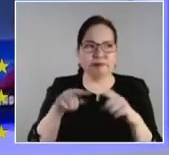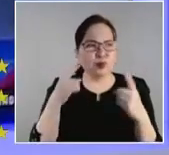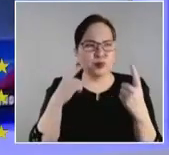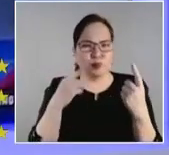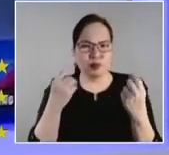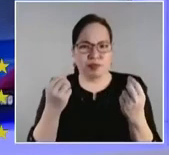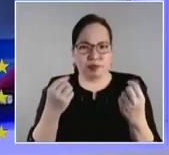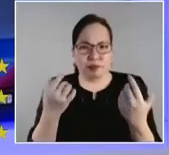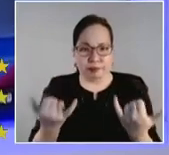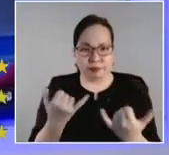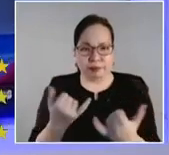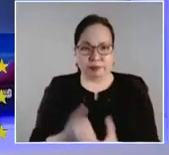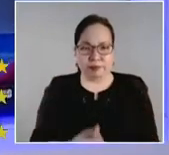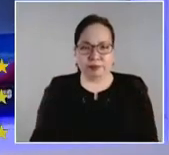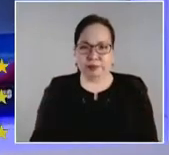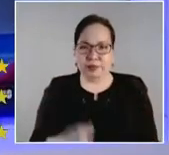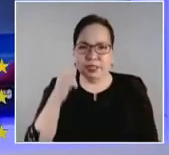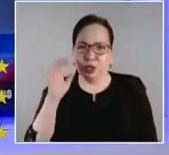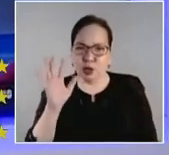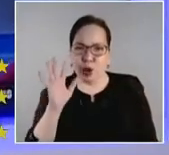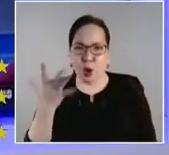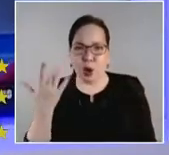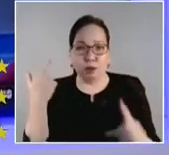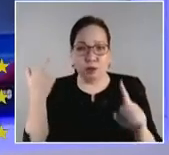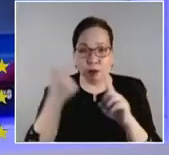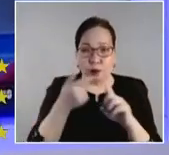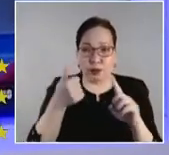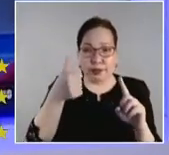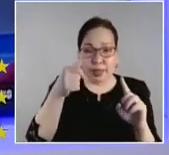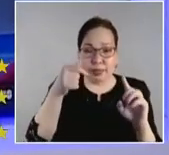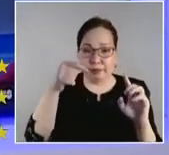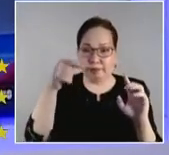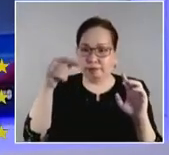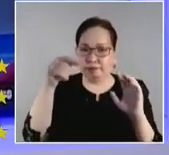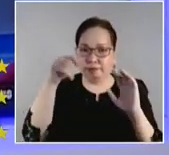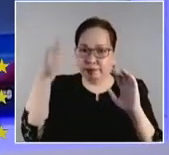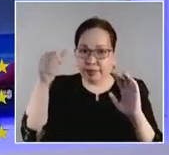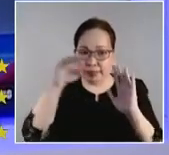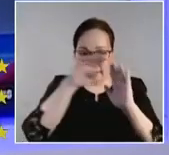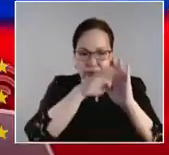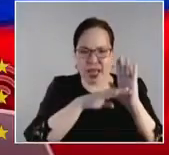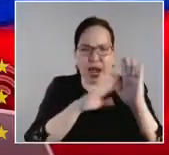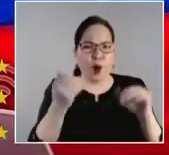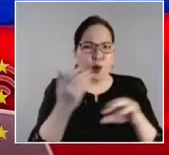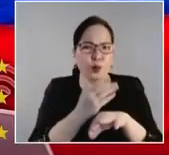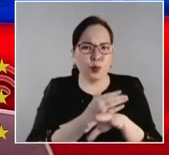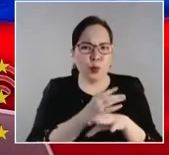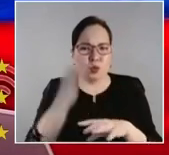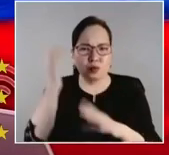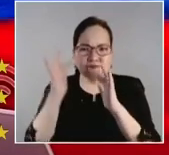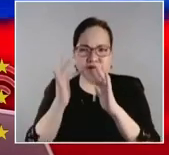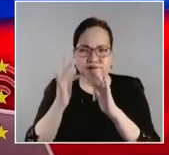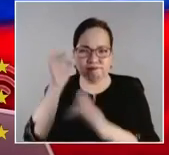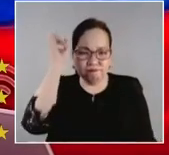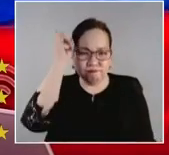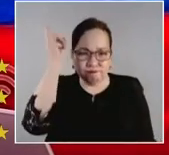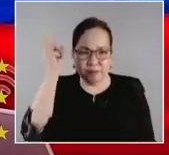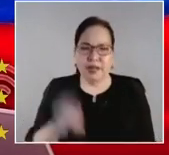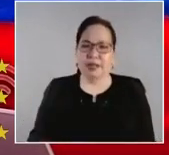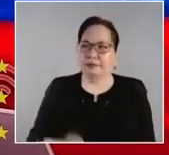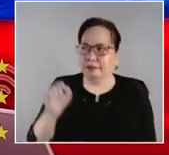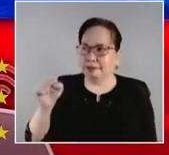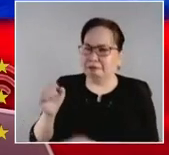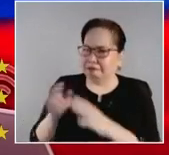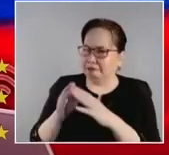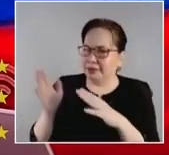in your 10-point agenda that you can do to improve internet connection? Malaki pong usapan yan eh. Ang rollout